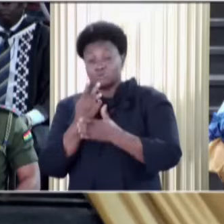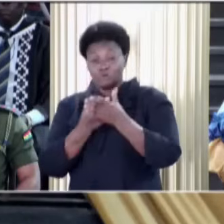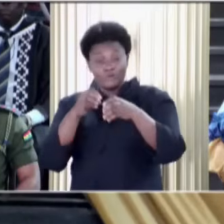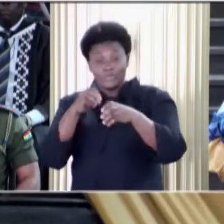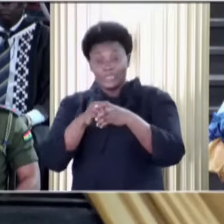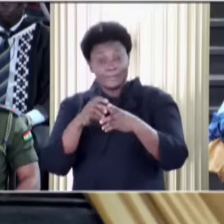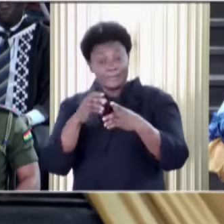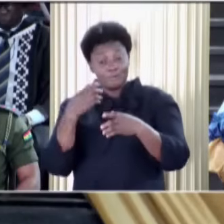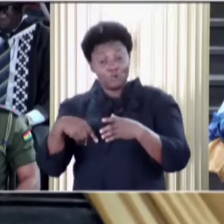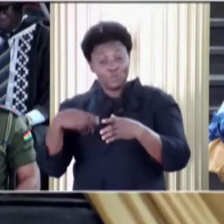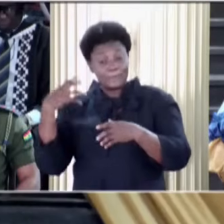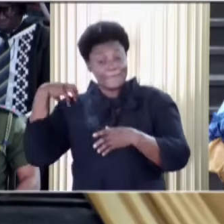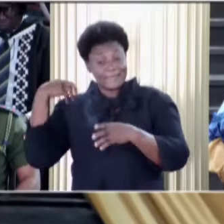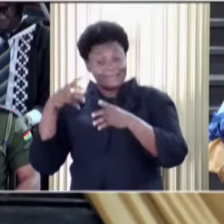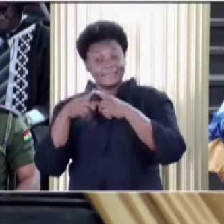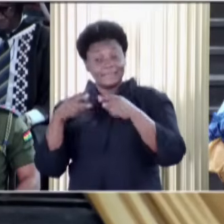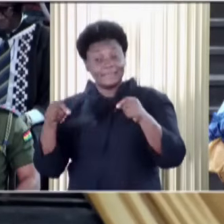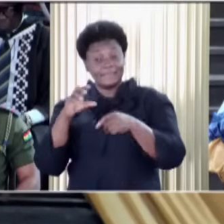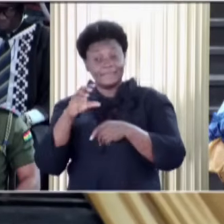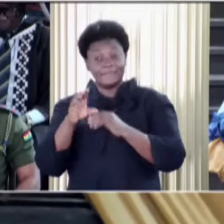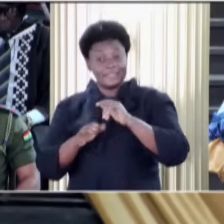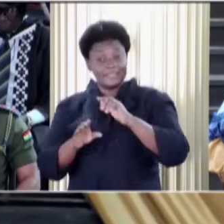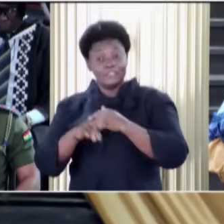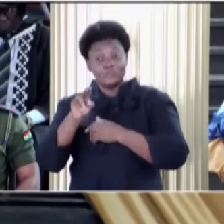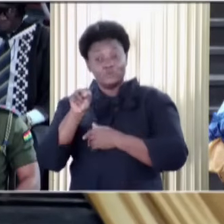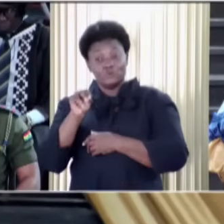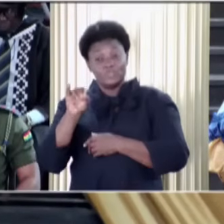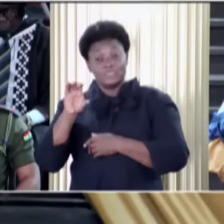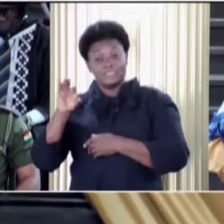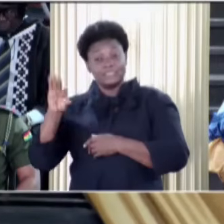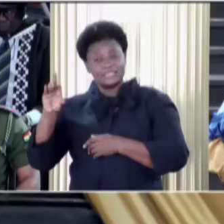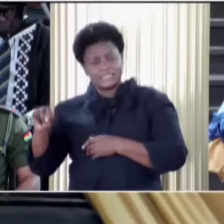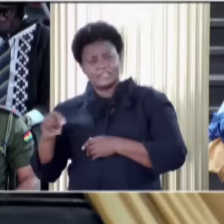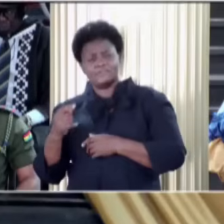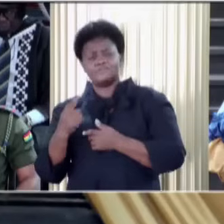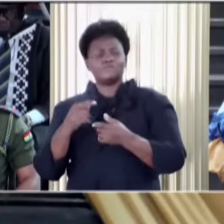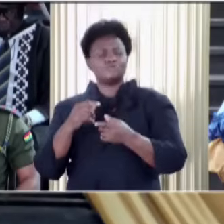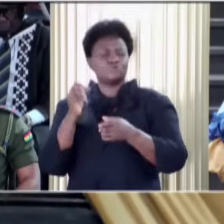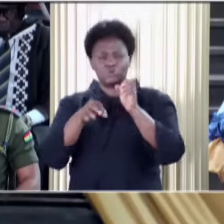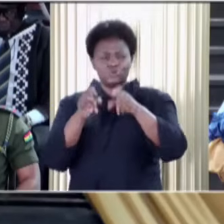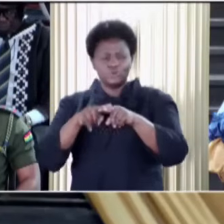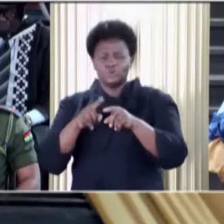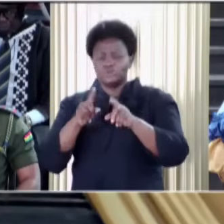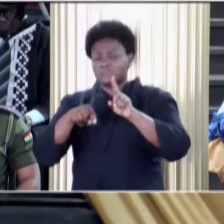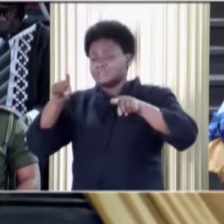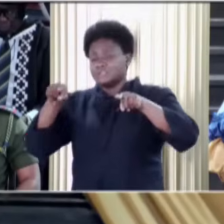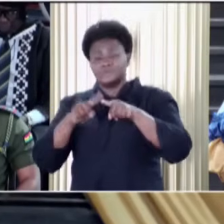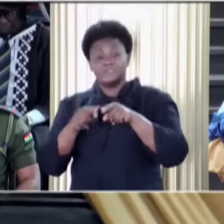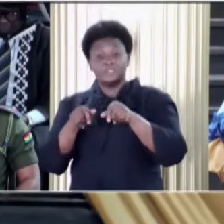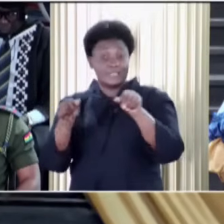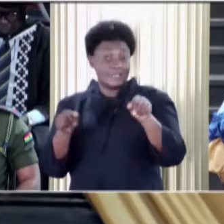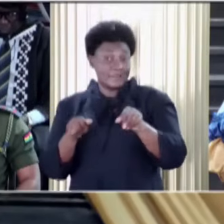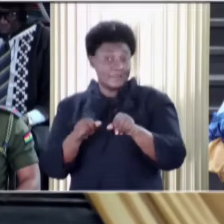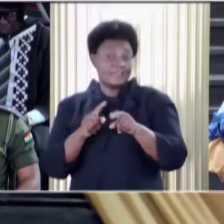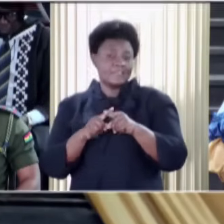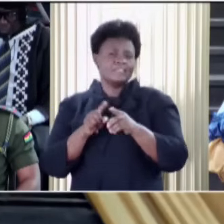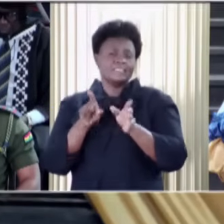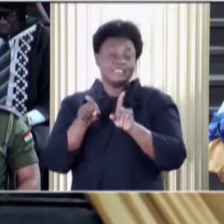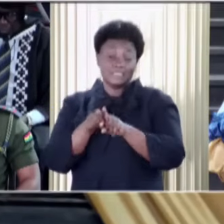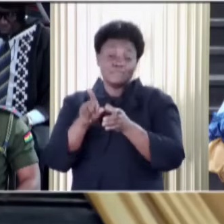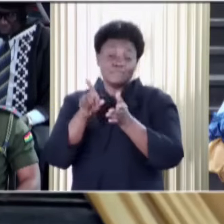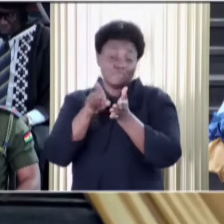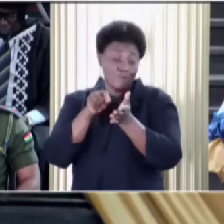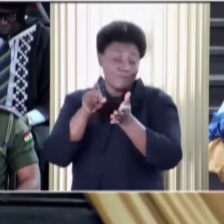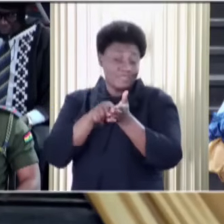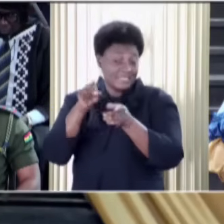Foundation, and has contributed to higher education and media through lecturing, publishing, and content